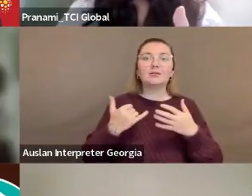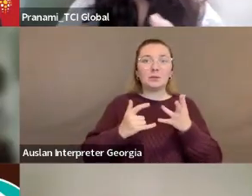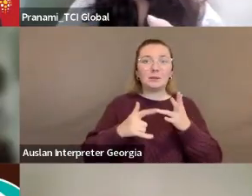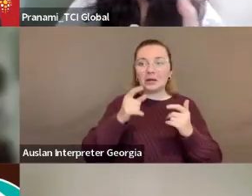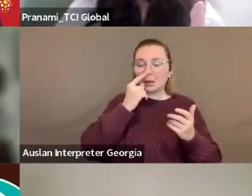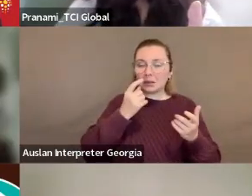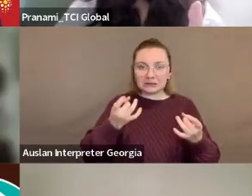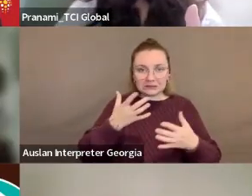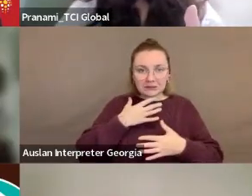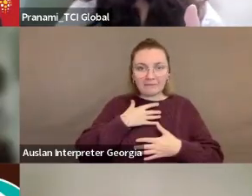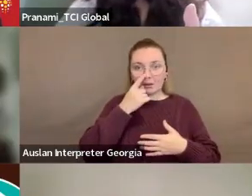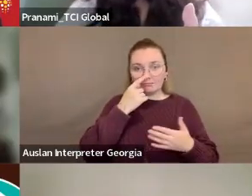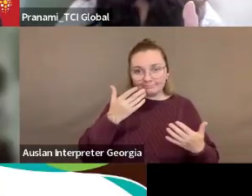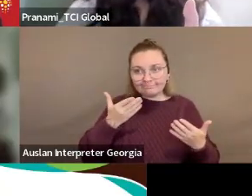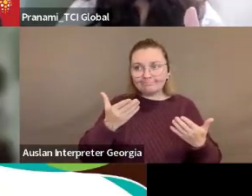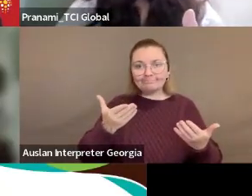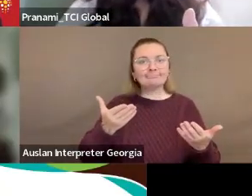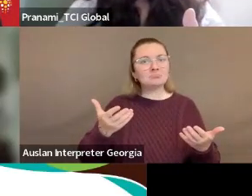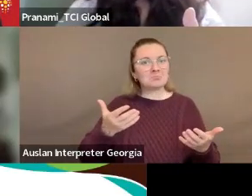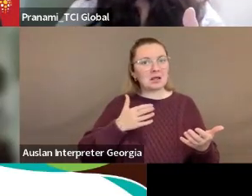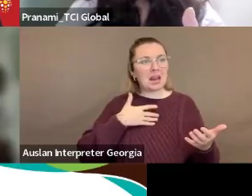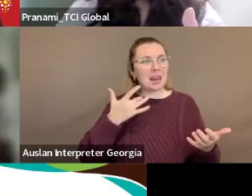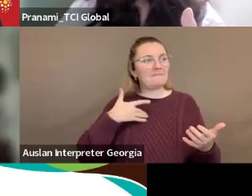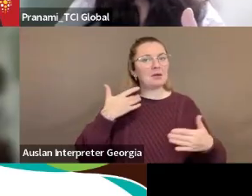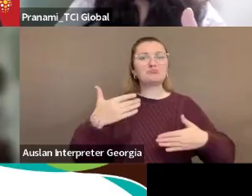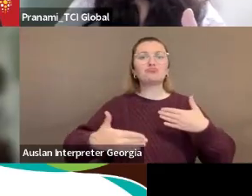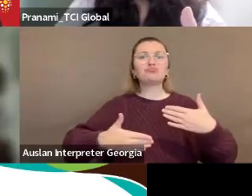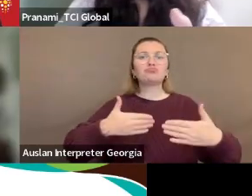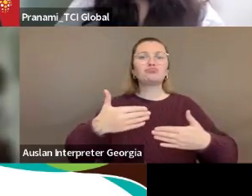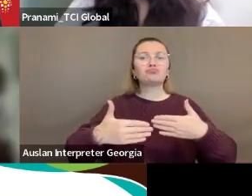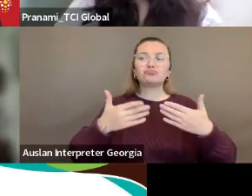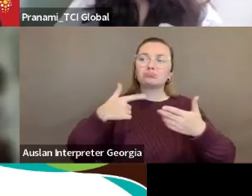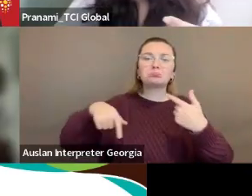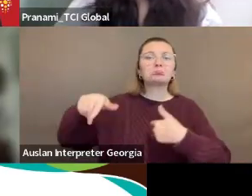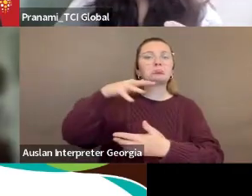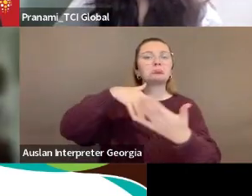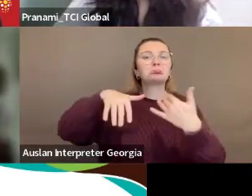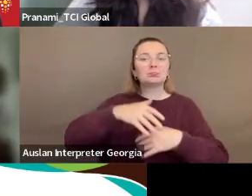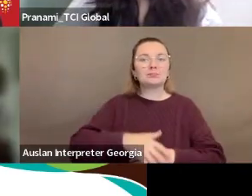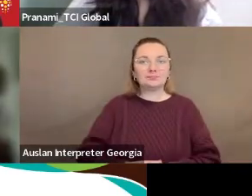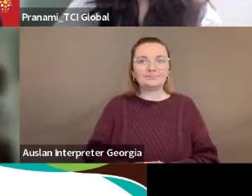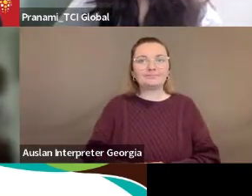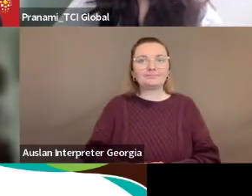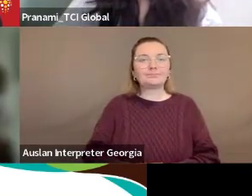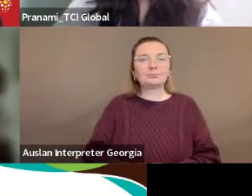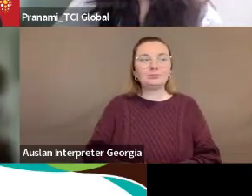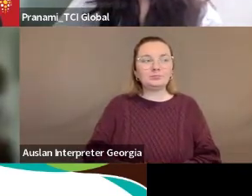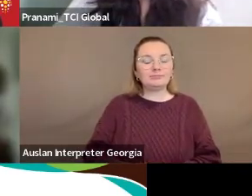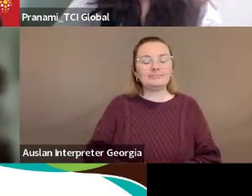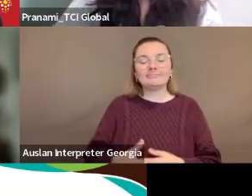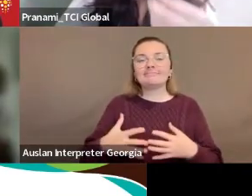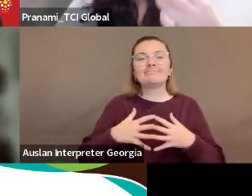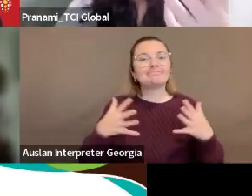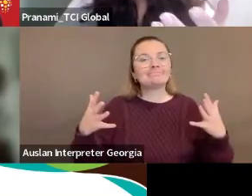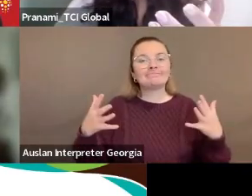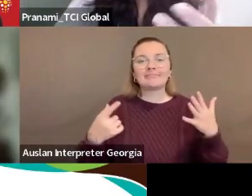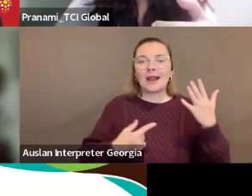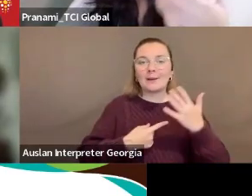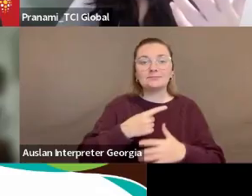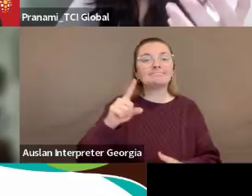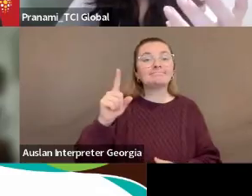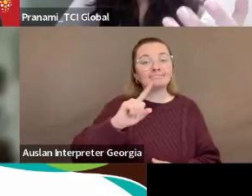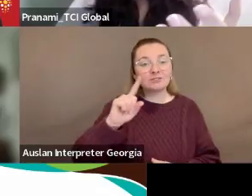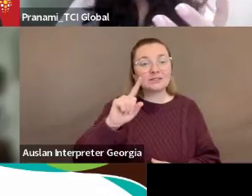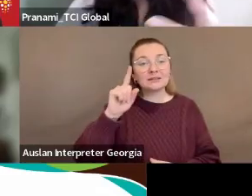live a dignified life within the community. One of the biggest things that happens is people do not